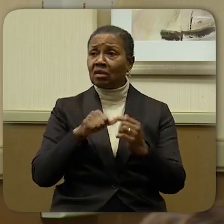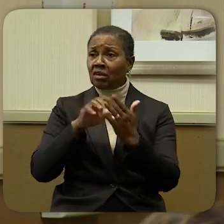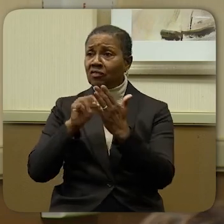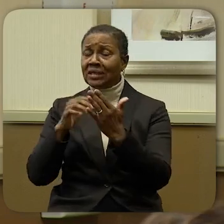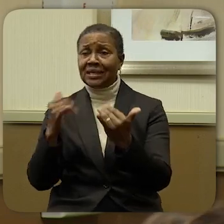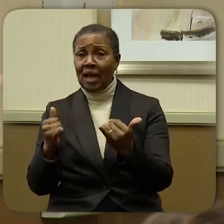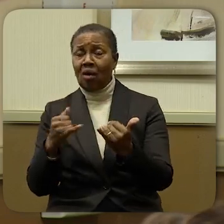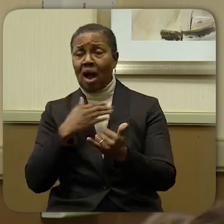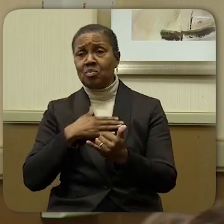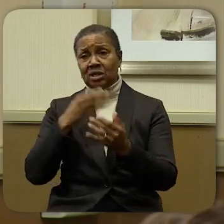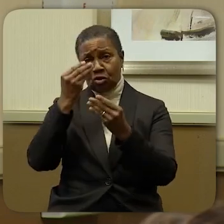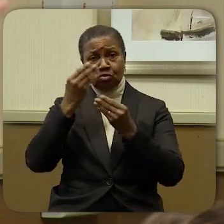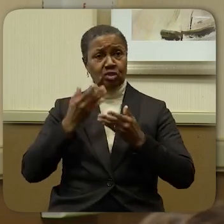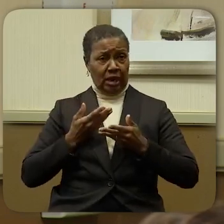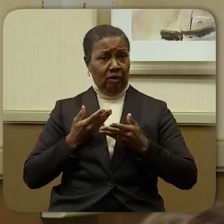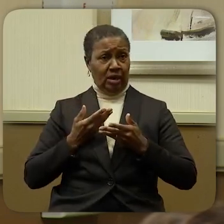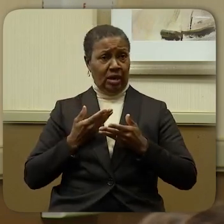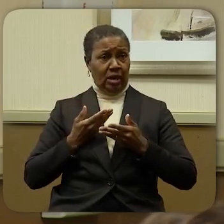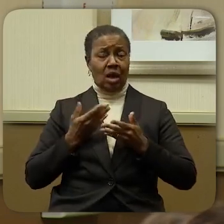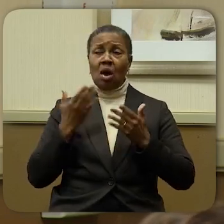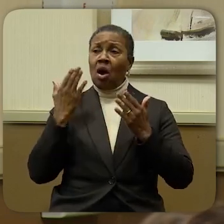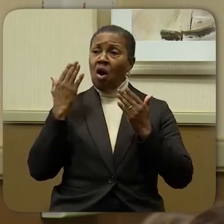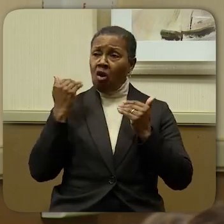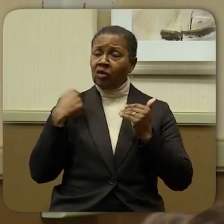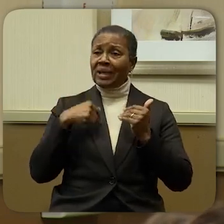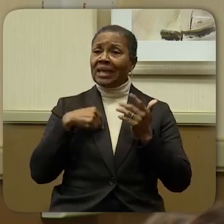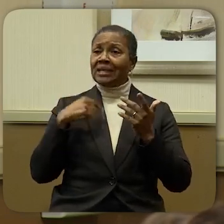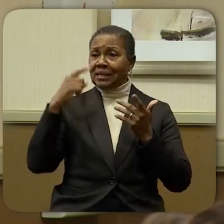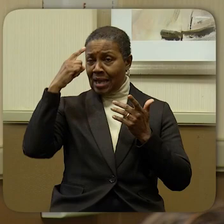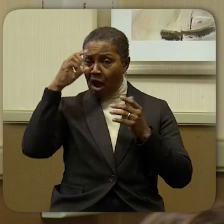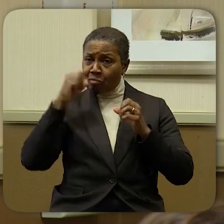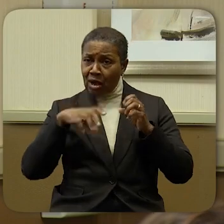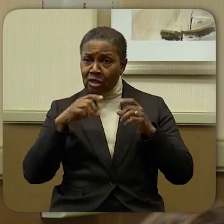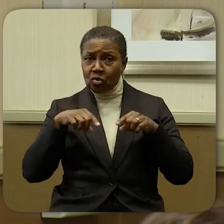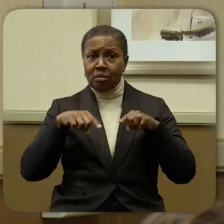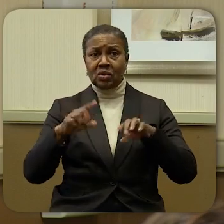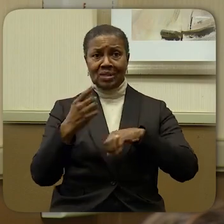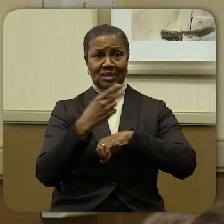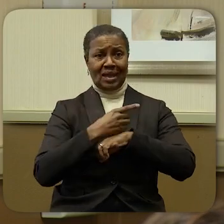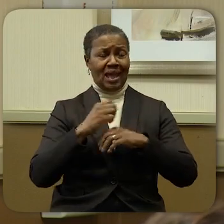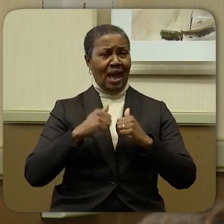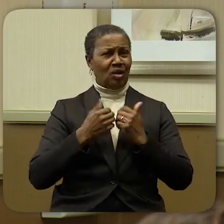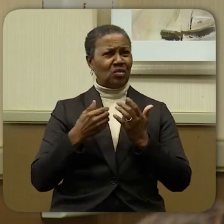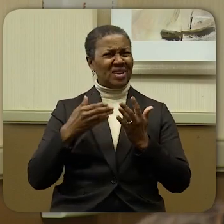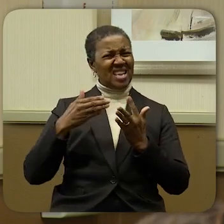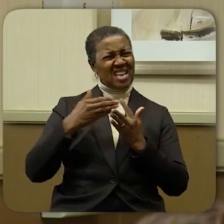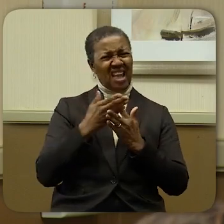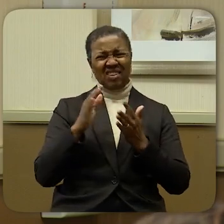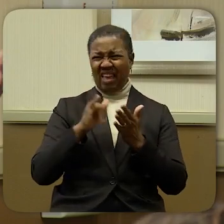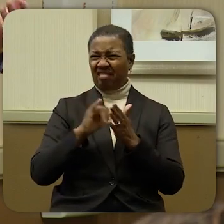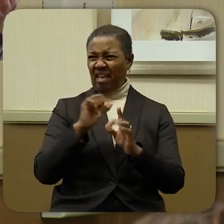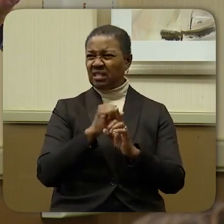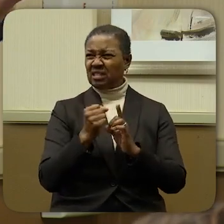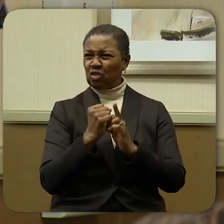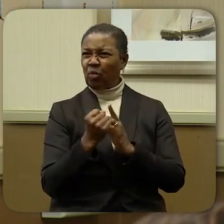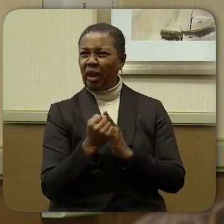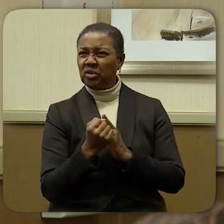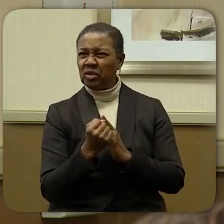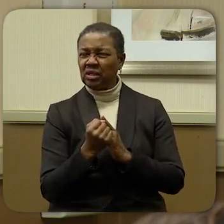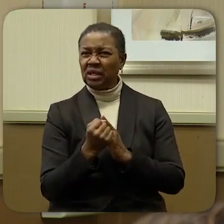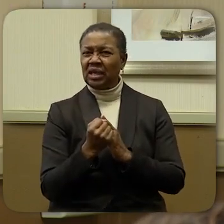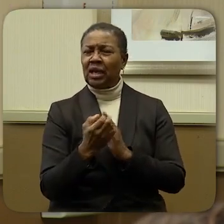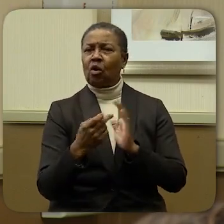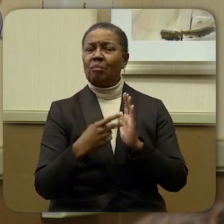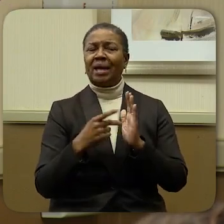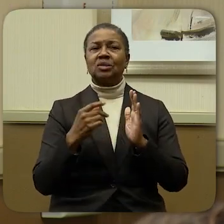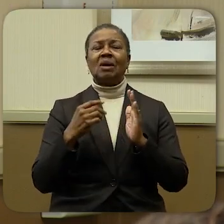appreciate you sharing that, and hopefully we can kind of, brainstorm together throughout the day of how do we navigate that, and really getting back to